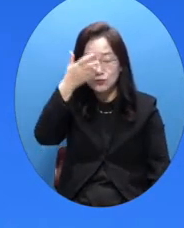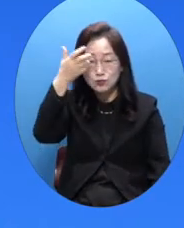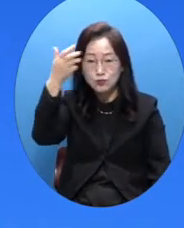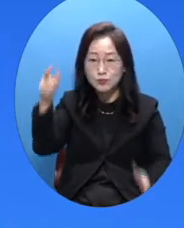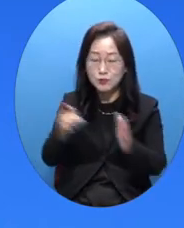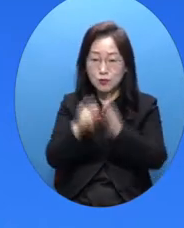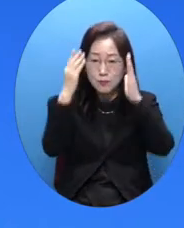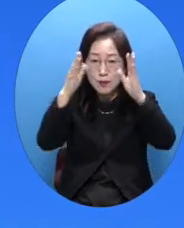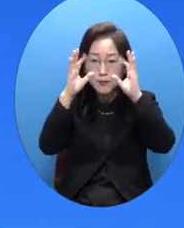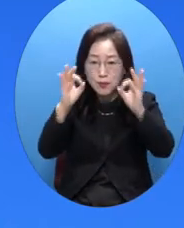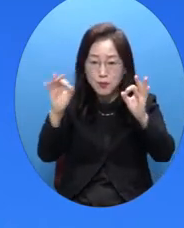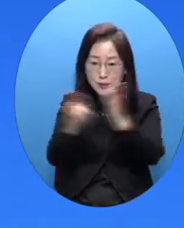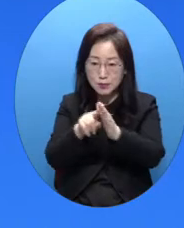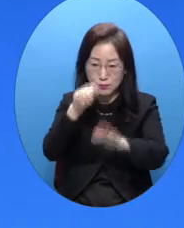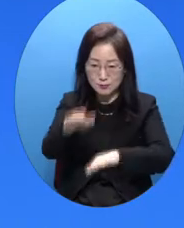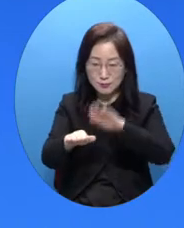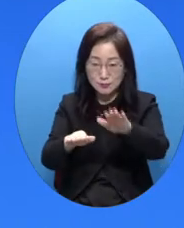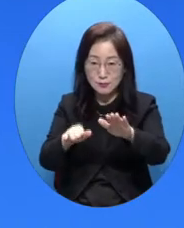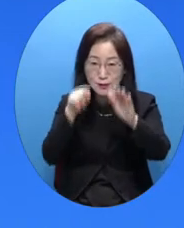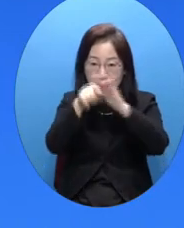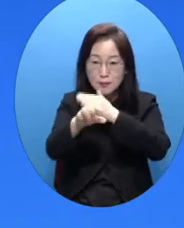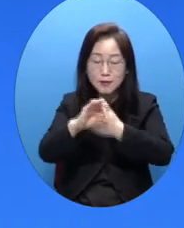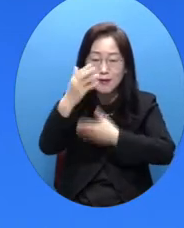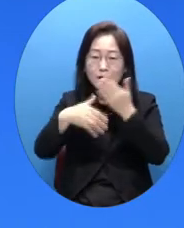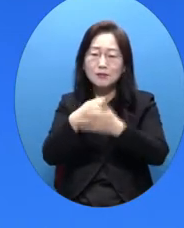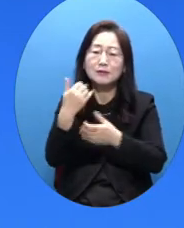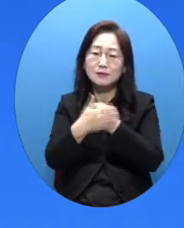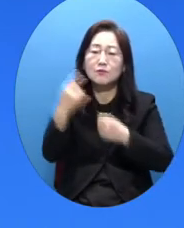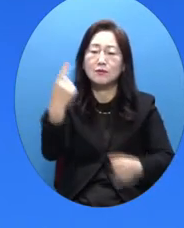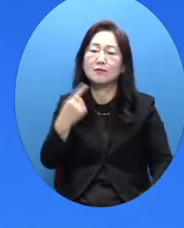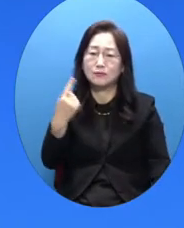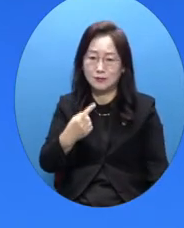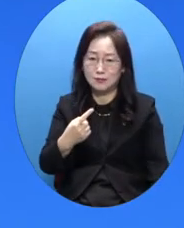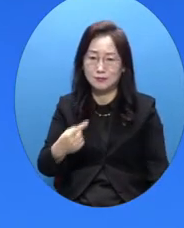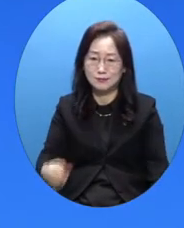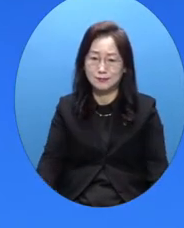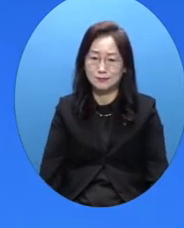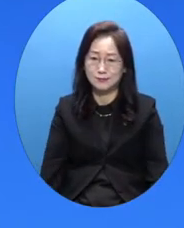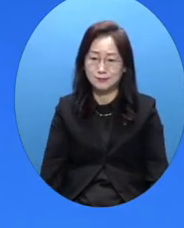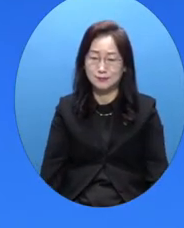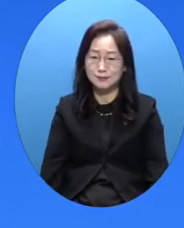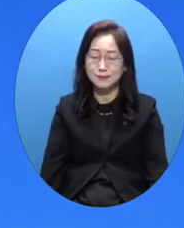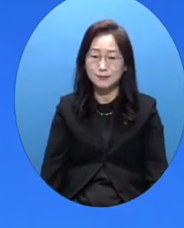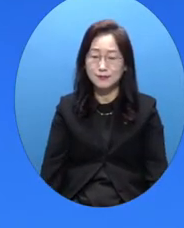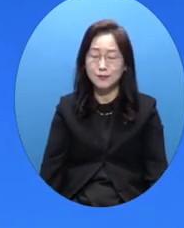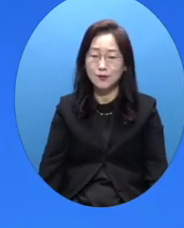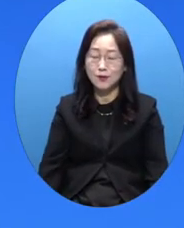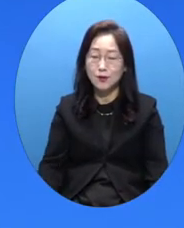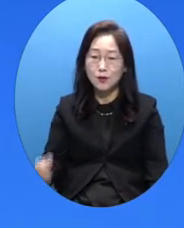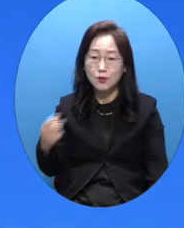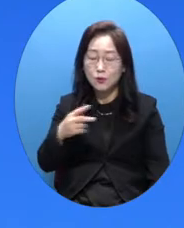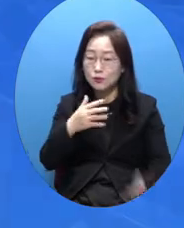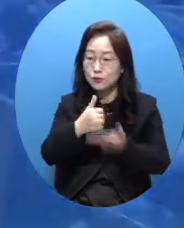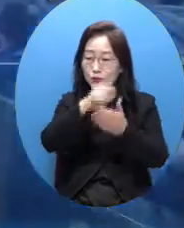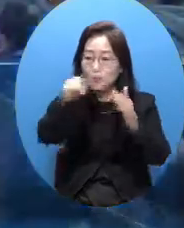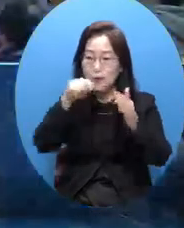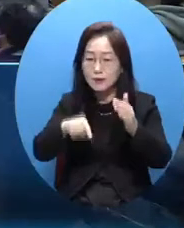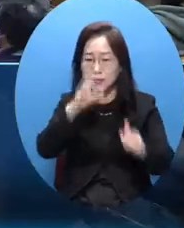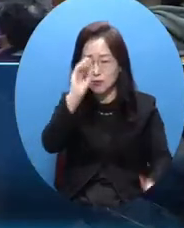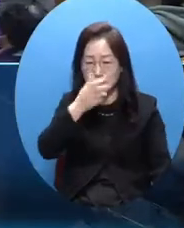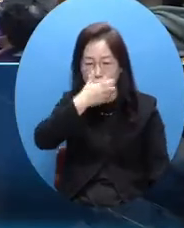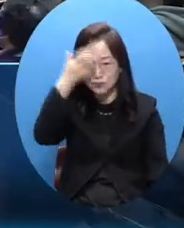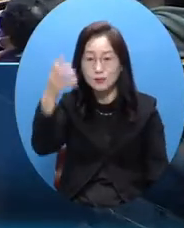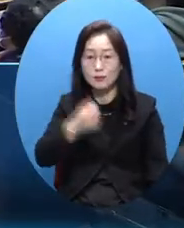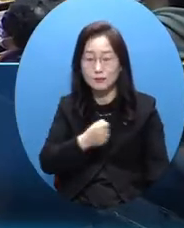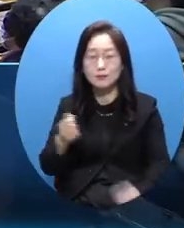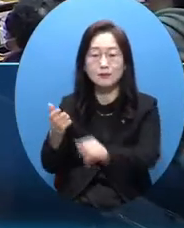will come to pass we must have dreams and move forward by looking through the dreams most